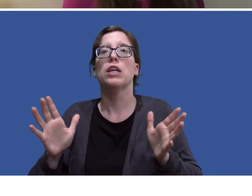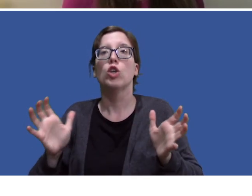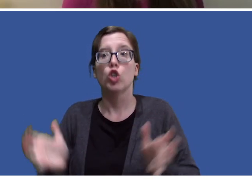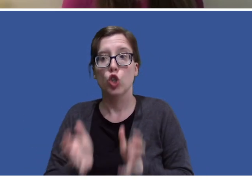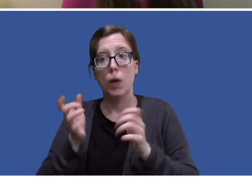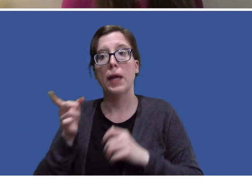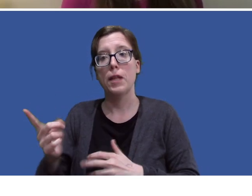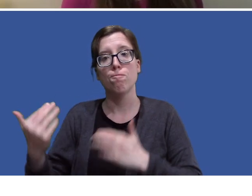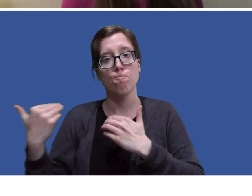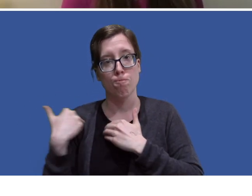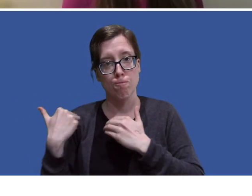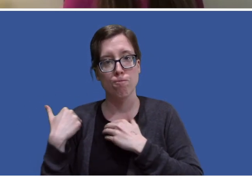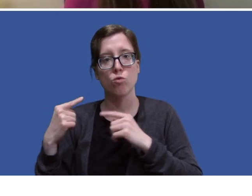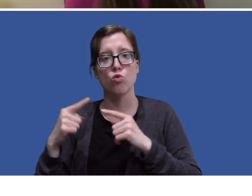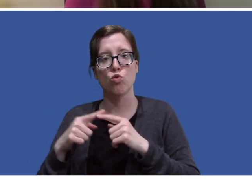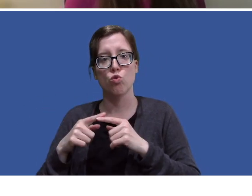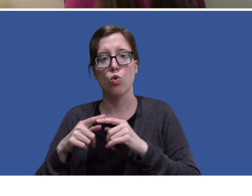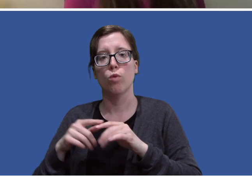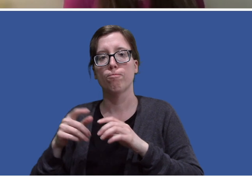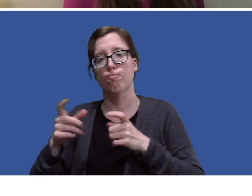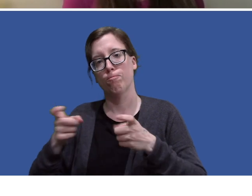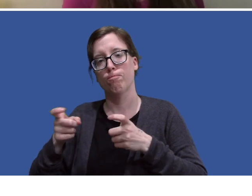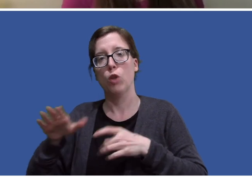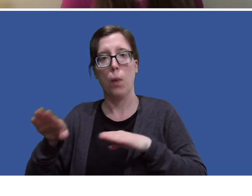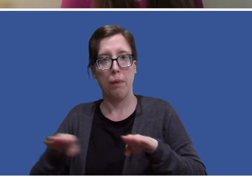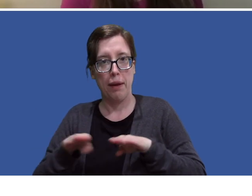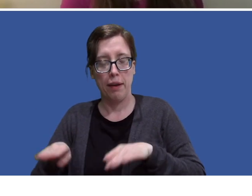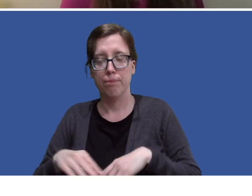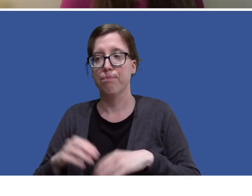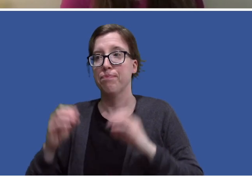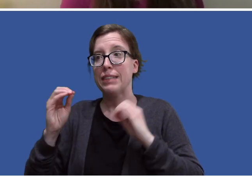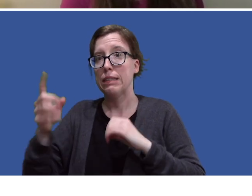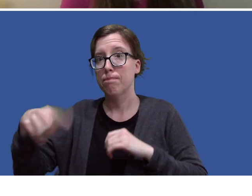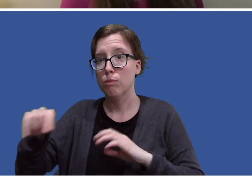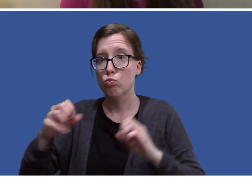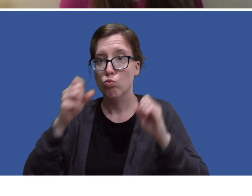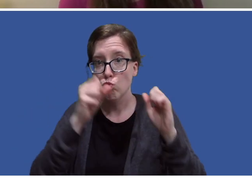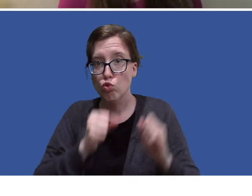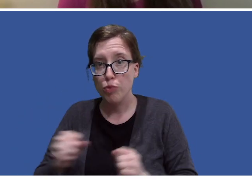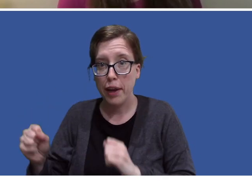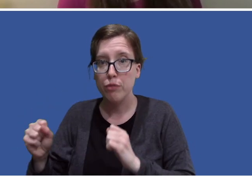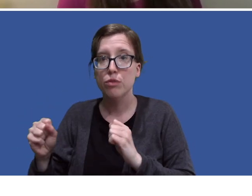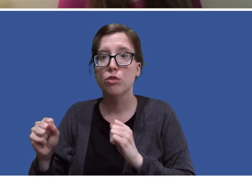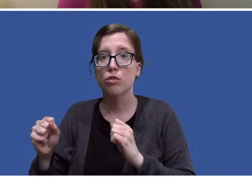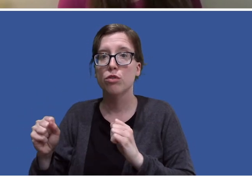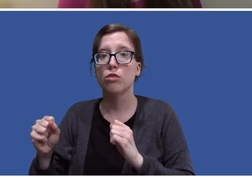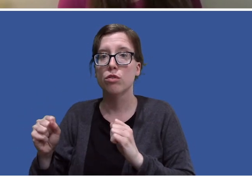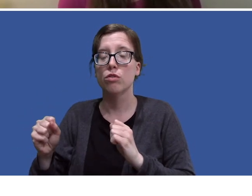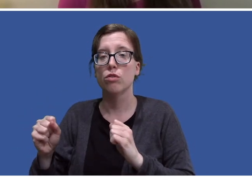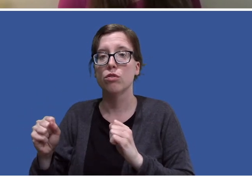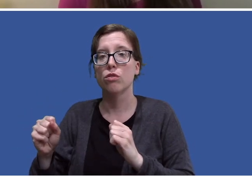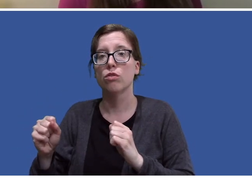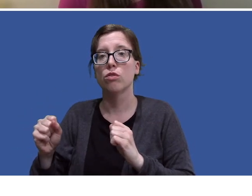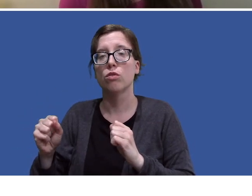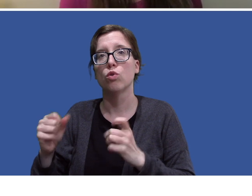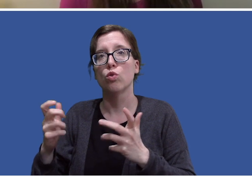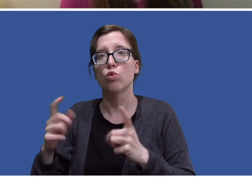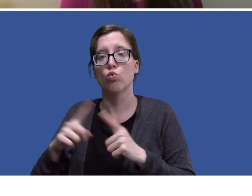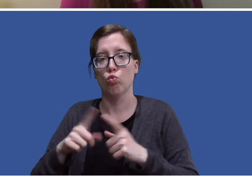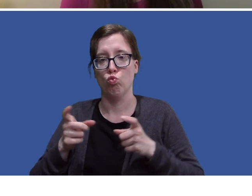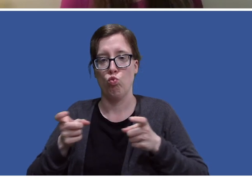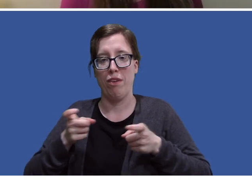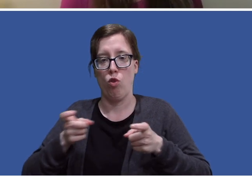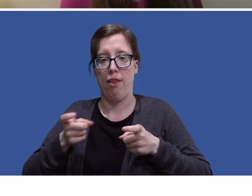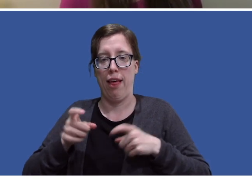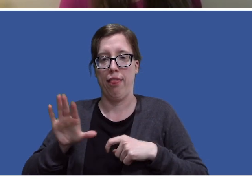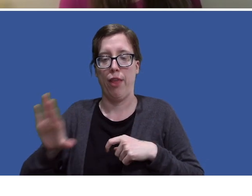them strategies to be able to regulate their sensory system and regulate